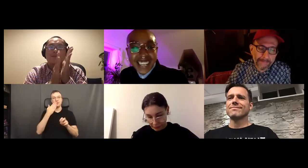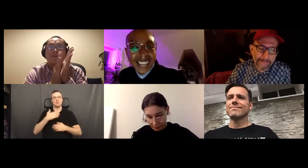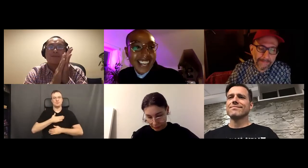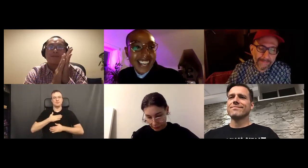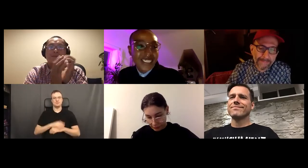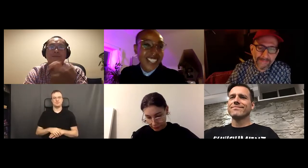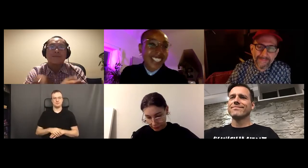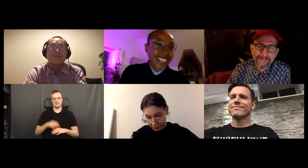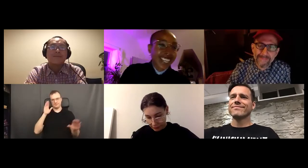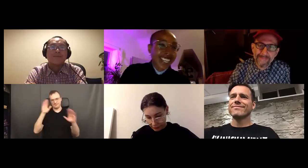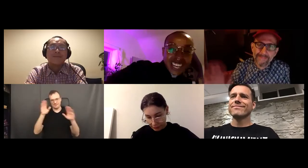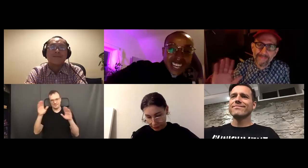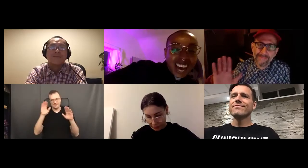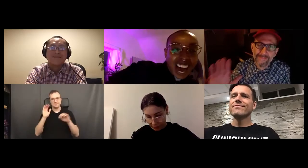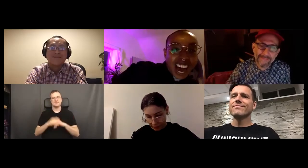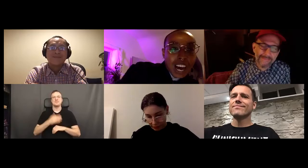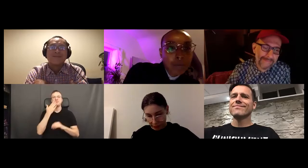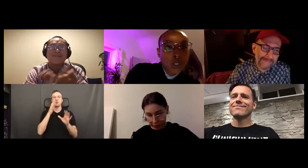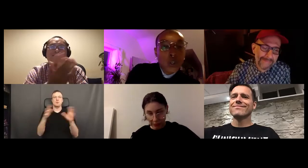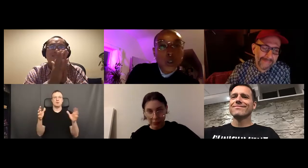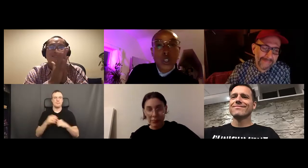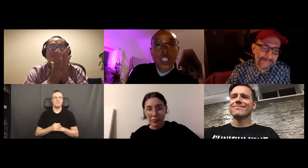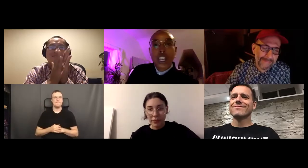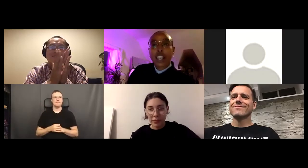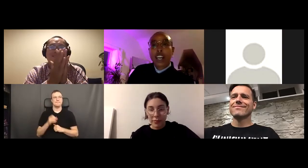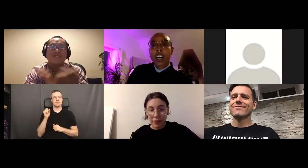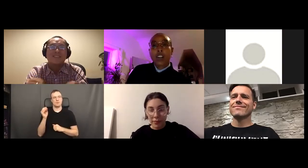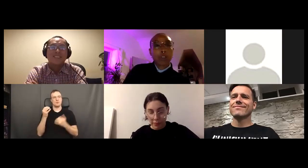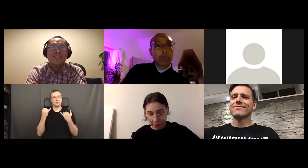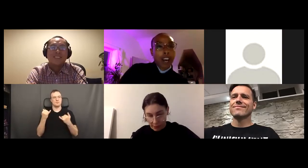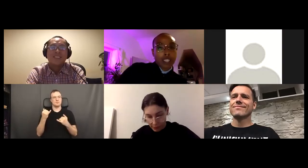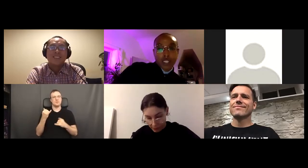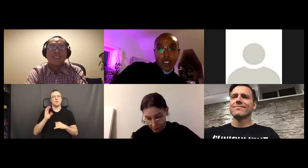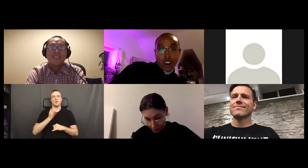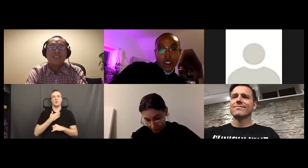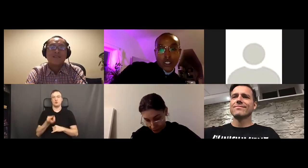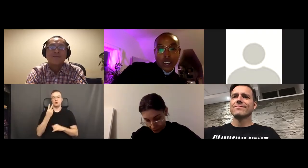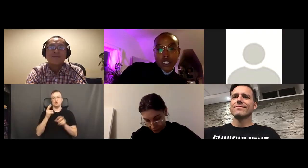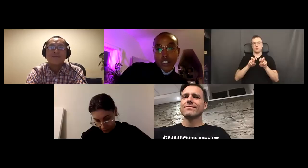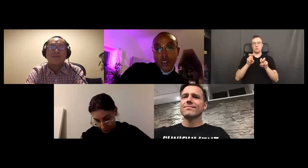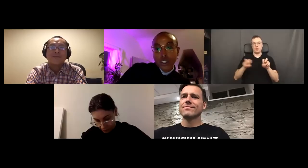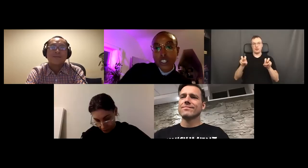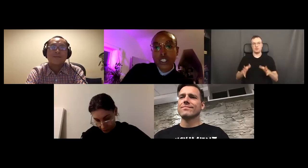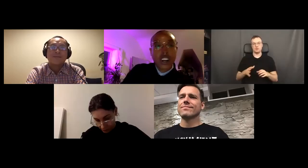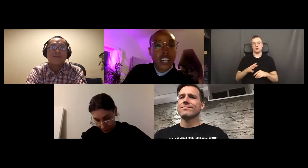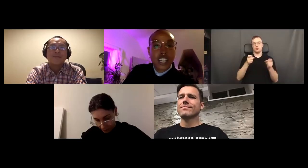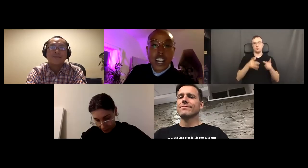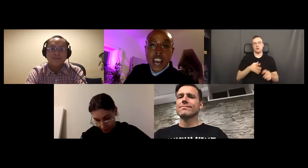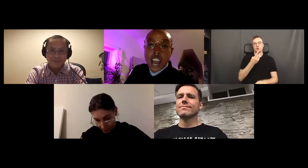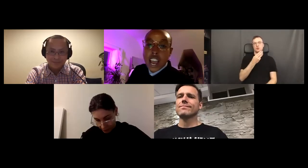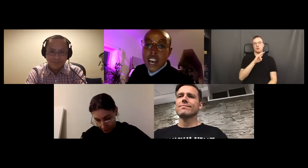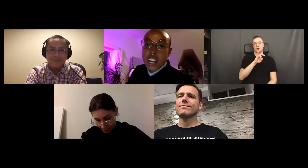Hi everyone, thank you. So tonight our two panelists are the director, Hiroshi